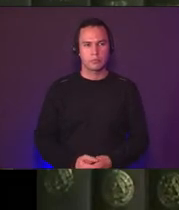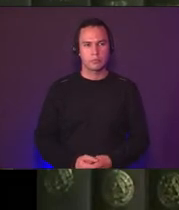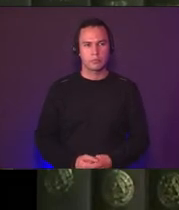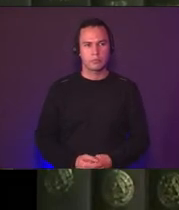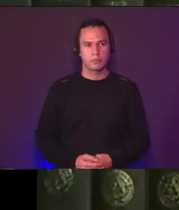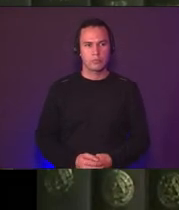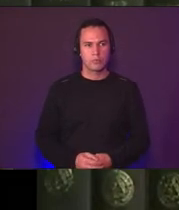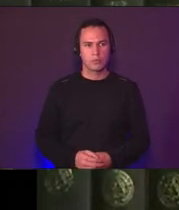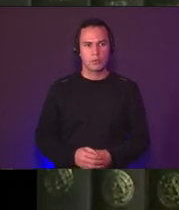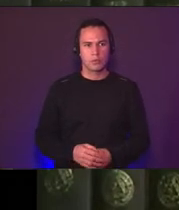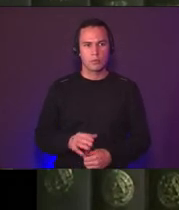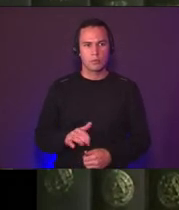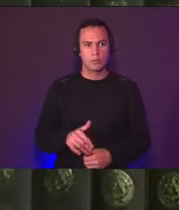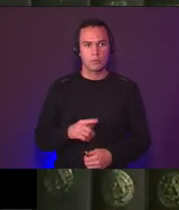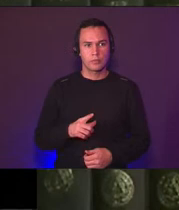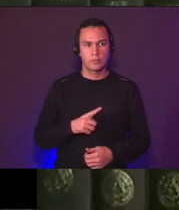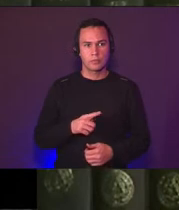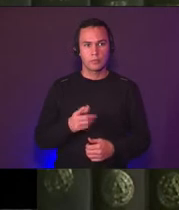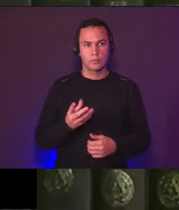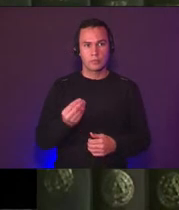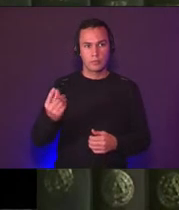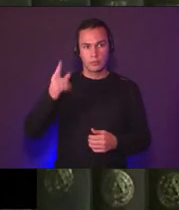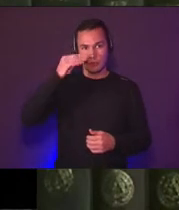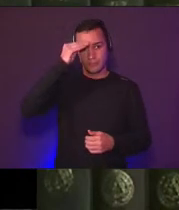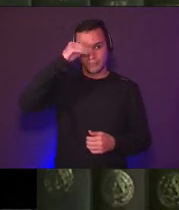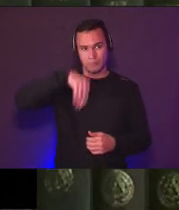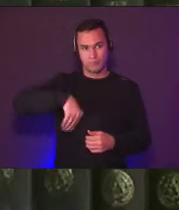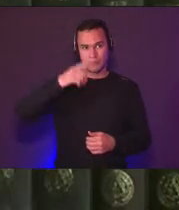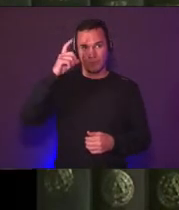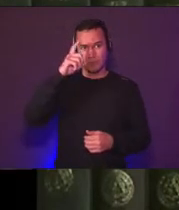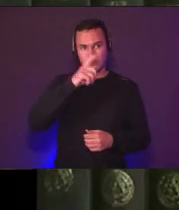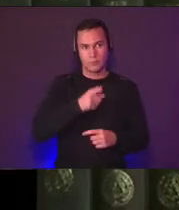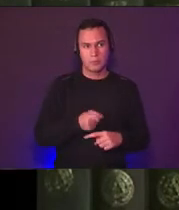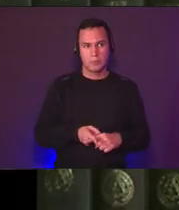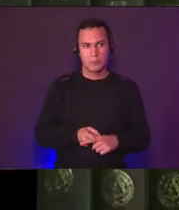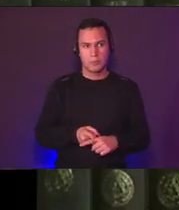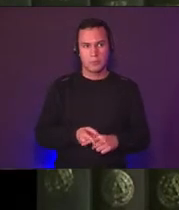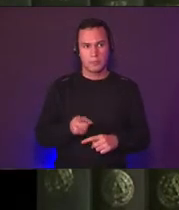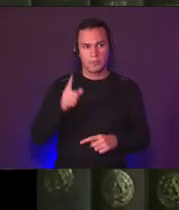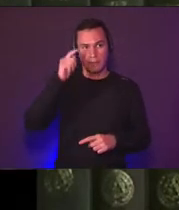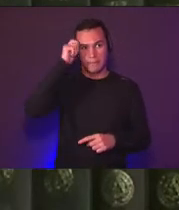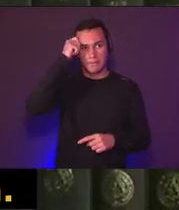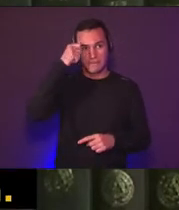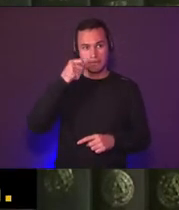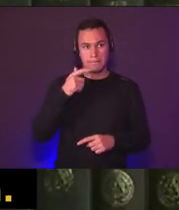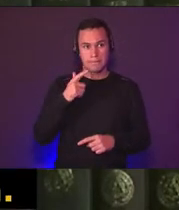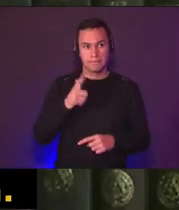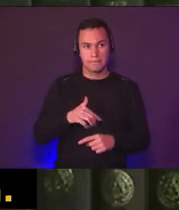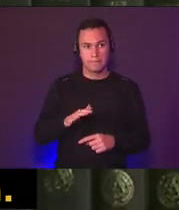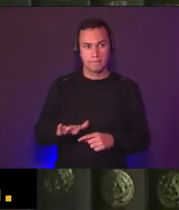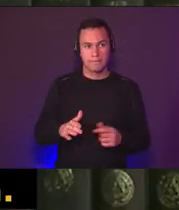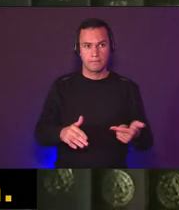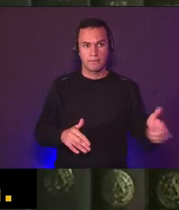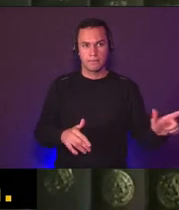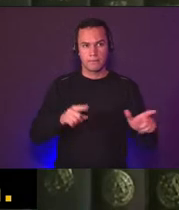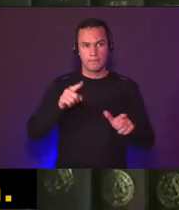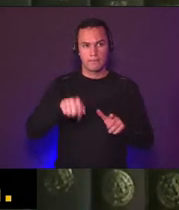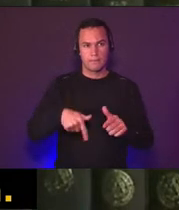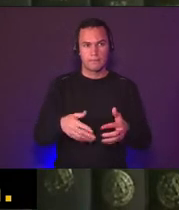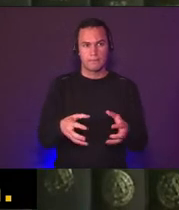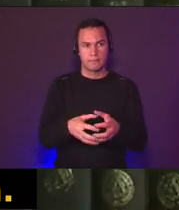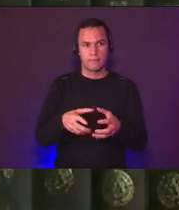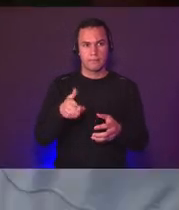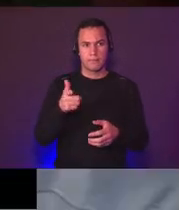that was the source of frustration, because some blacks were getting ahead, but not all, and those who weren't got more frustrated when they saw their